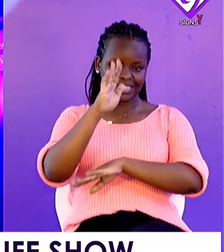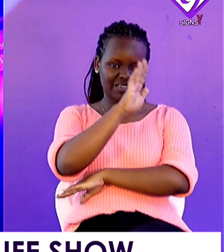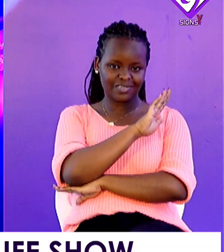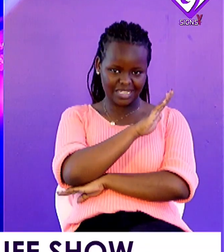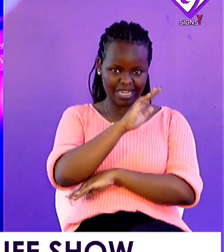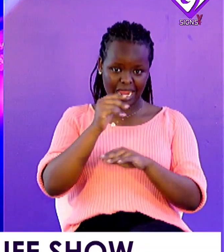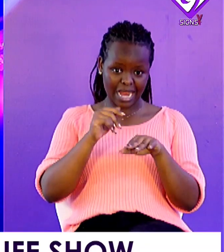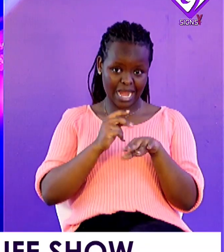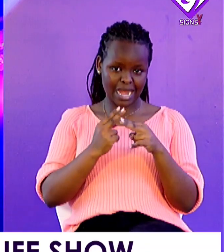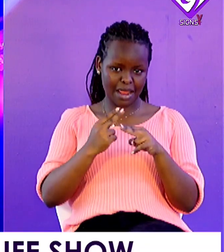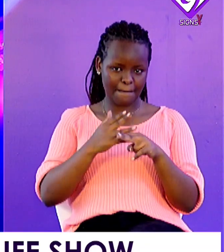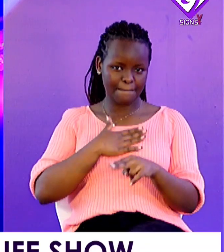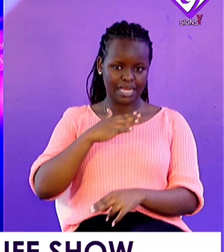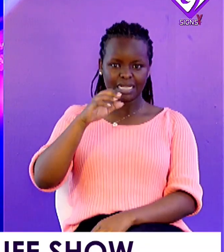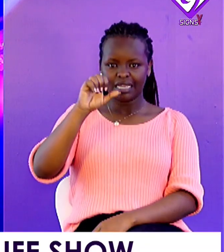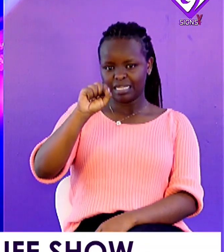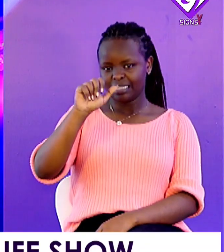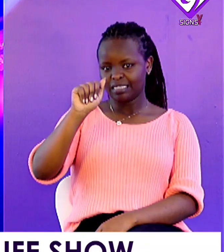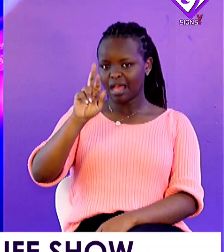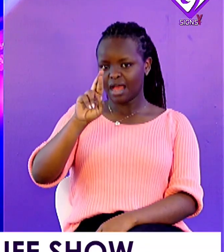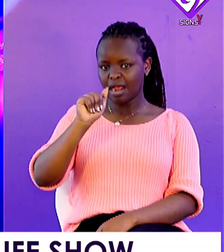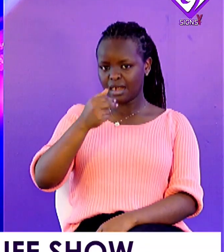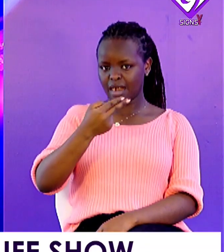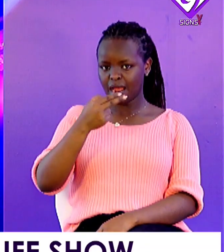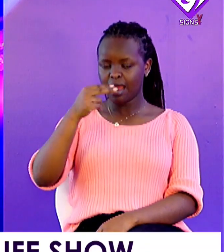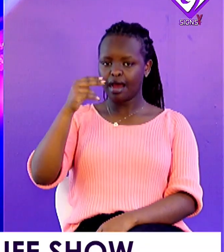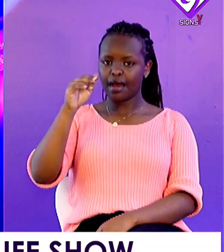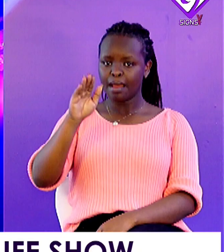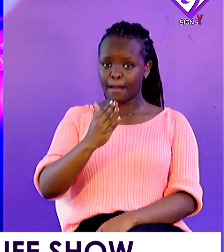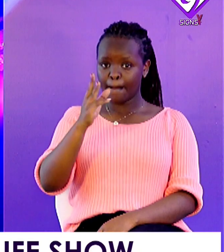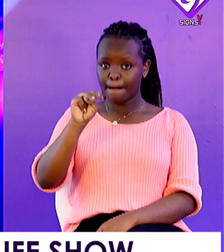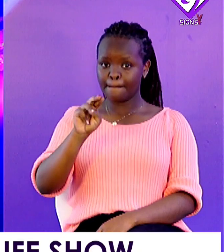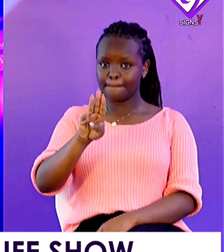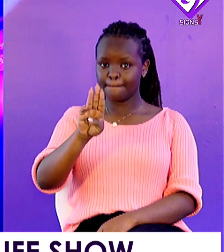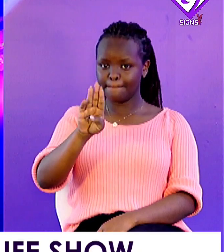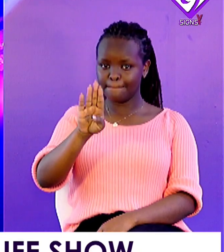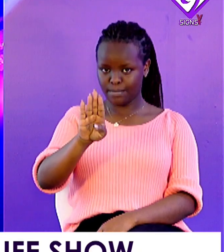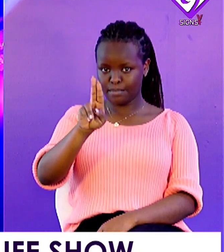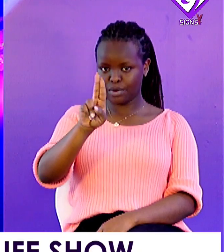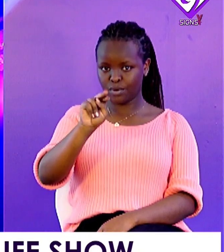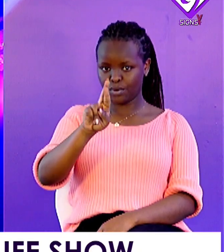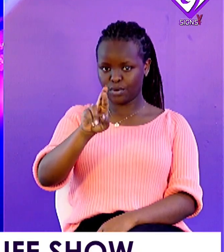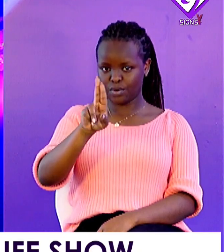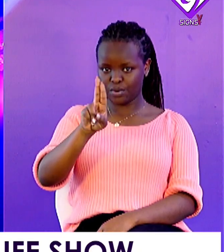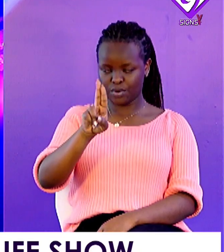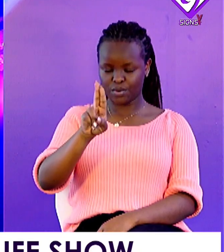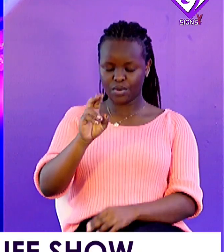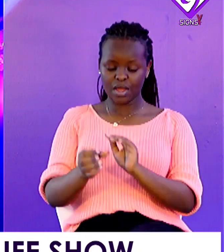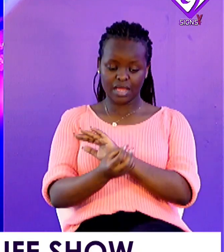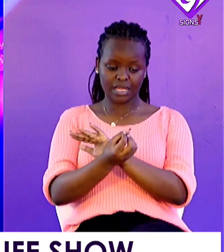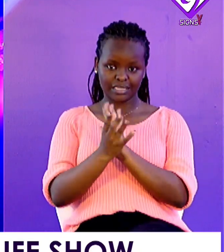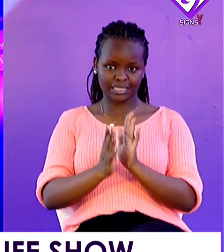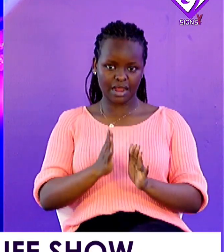is Sarah Mburu. I am a counselor by profession and also